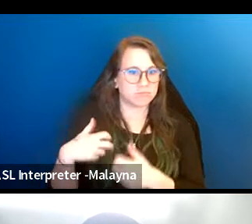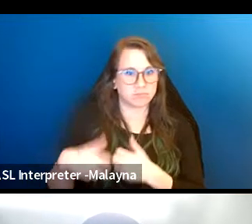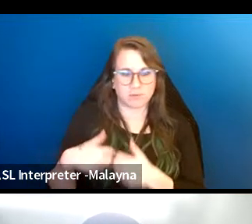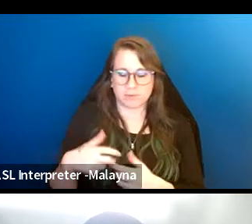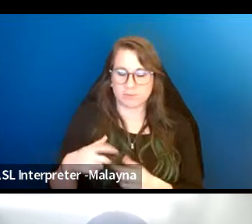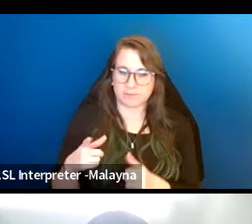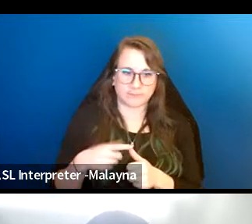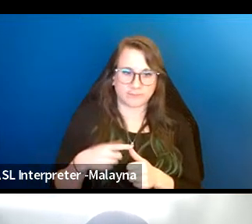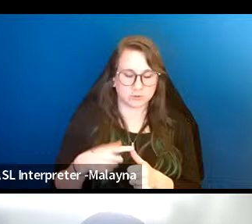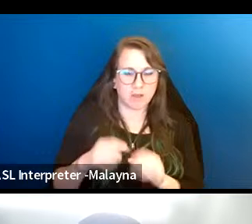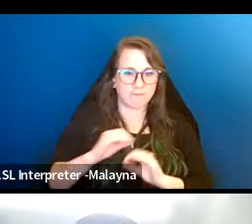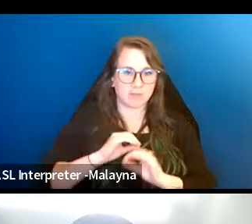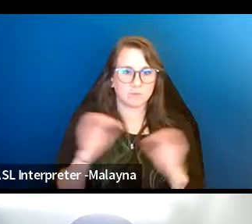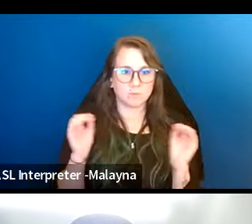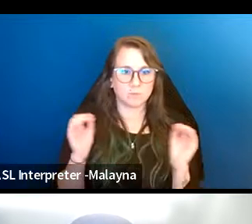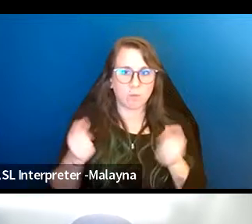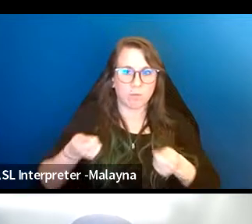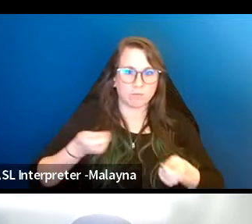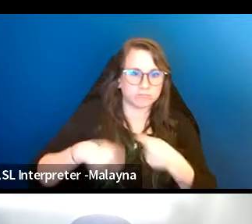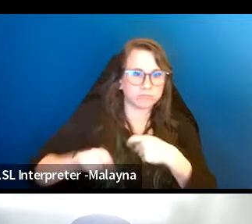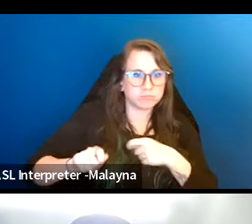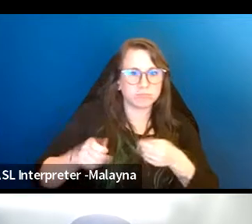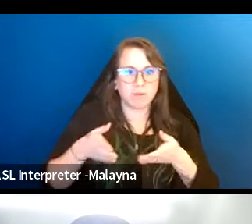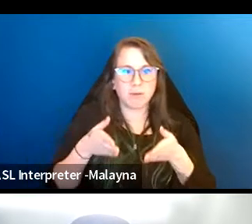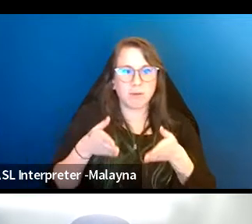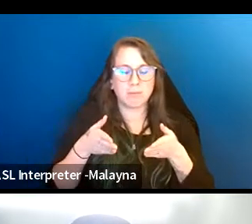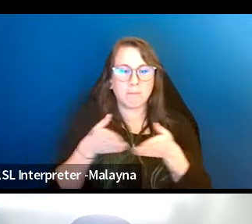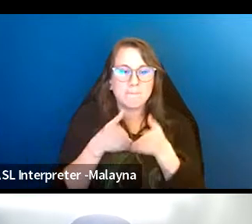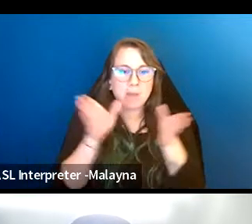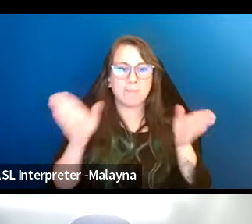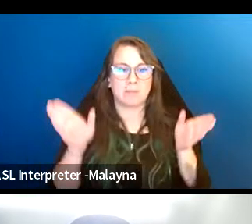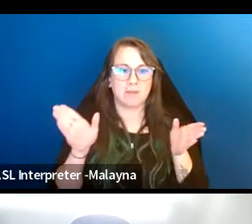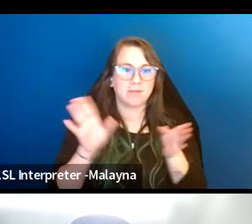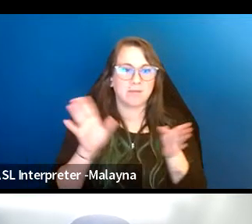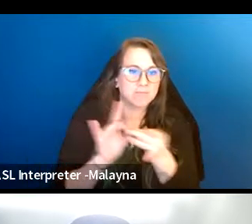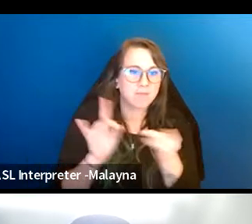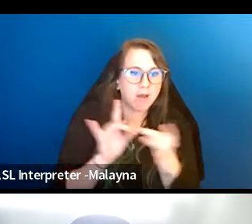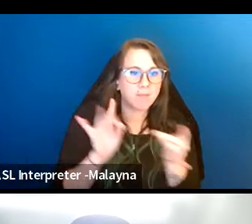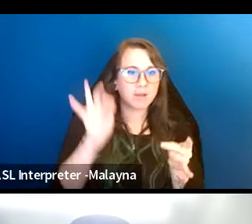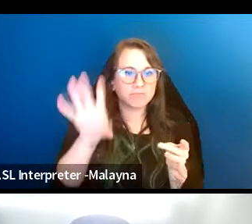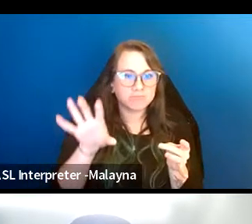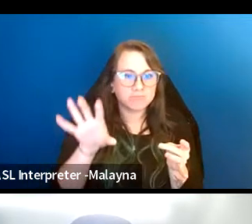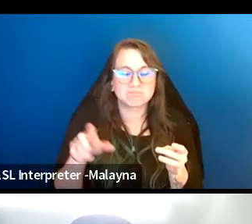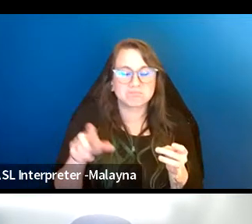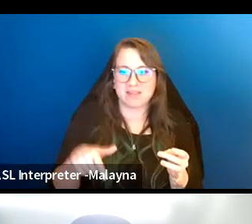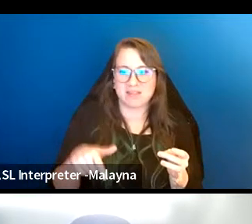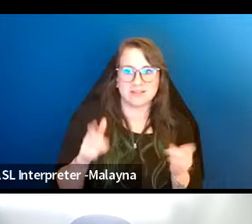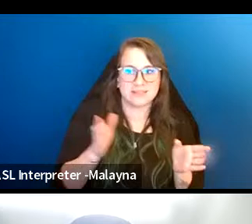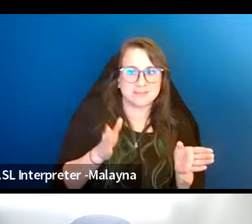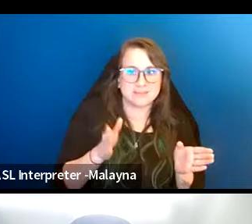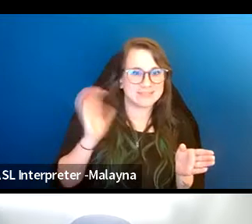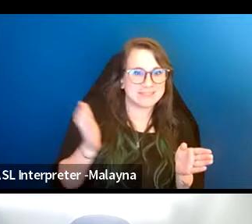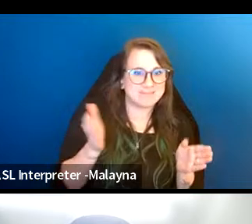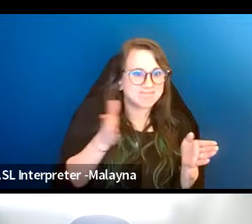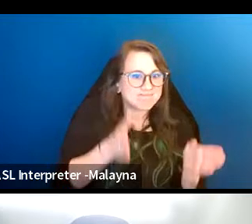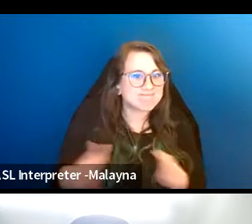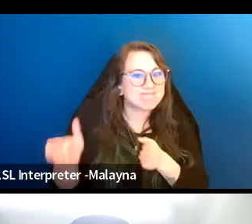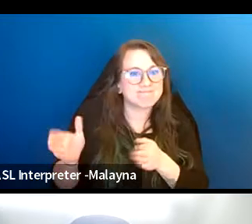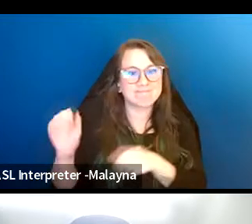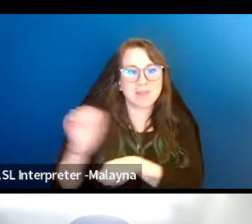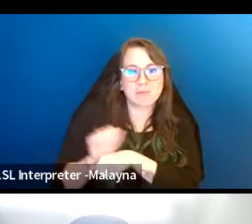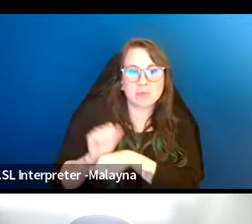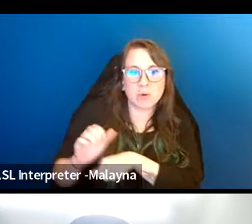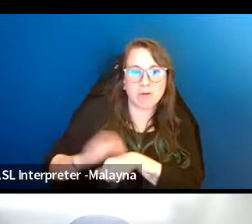hasn't been any substantive public input. This matter seems to be a plan that was worked